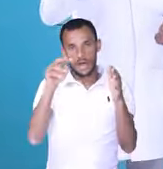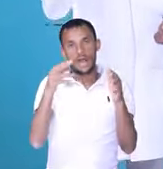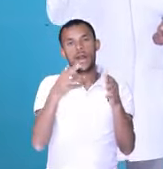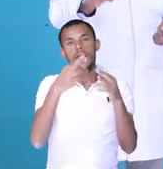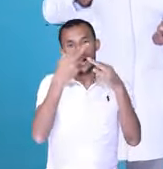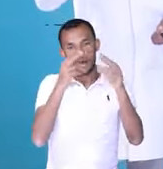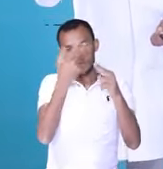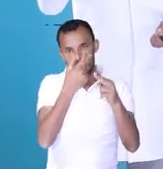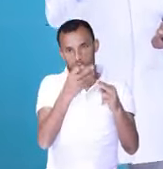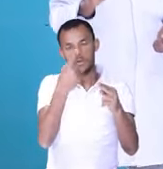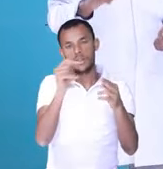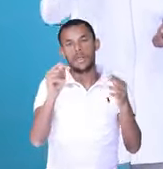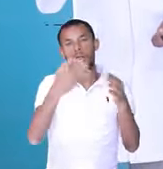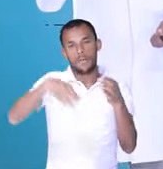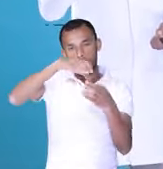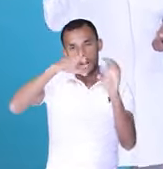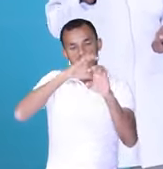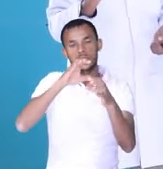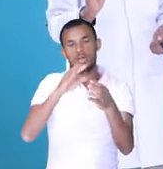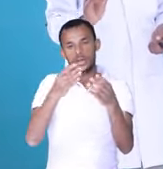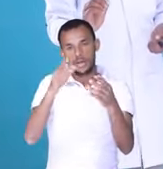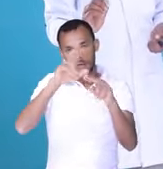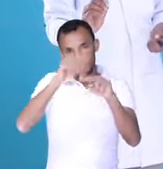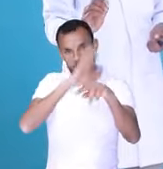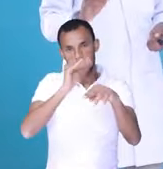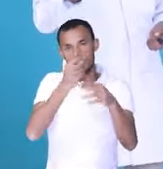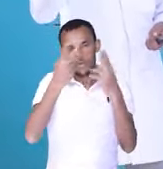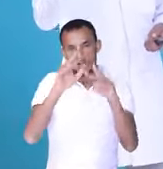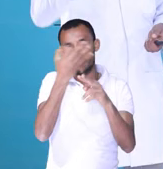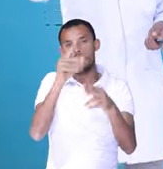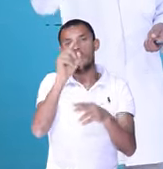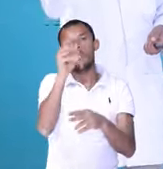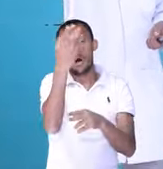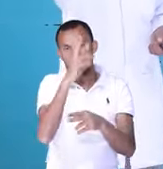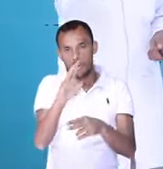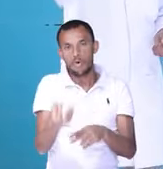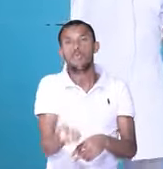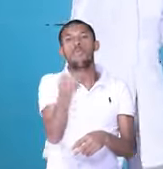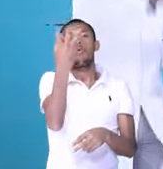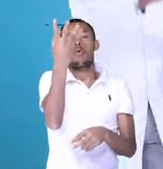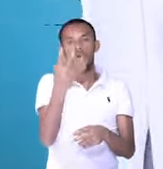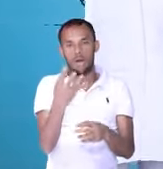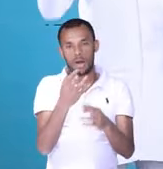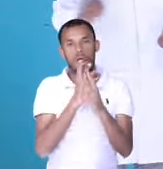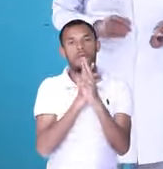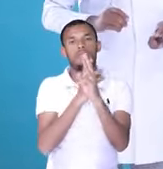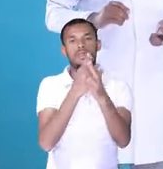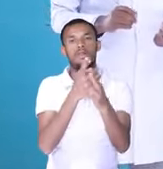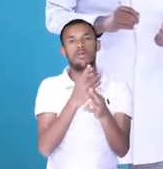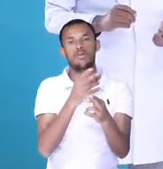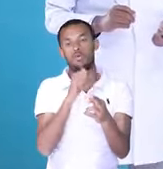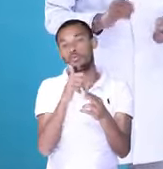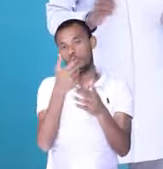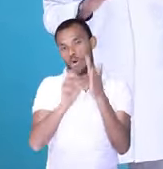reaction depends on the concentrations of one or more reactants, not